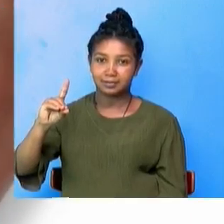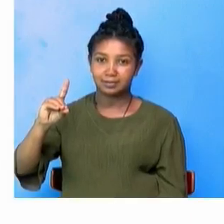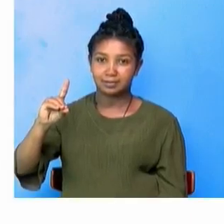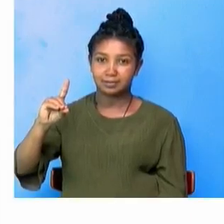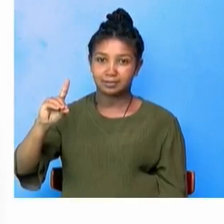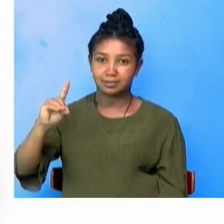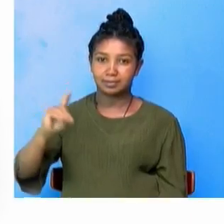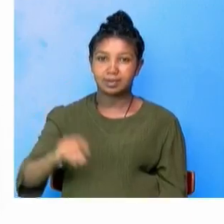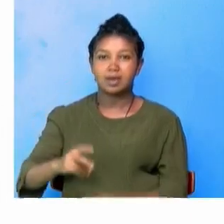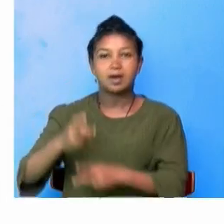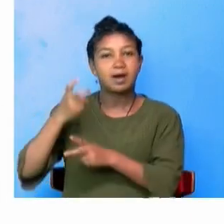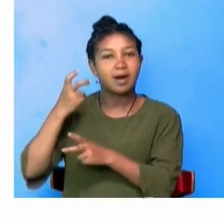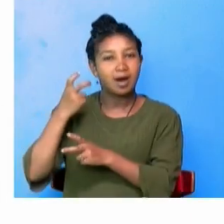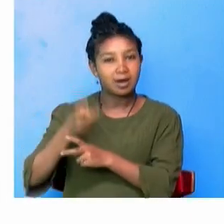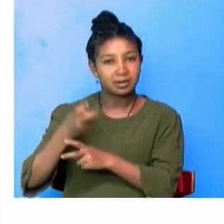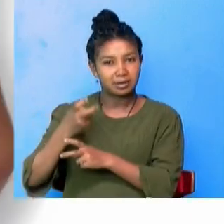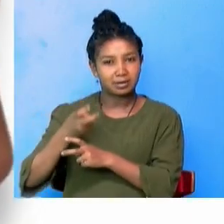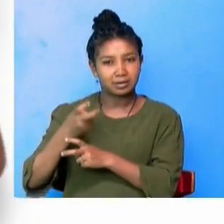hard.